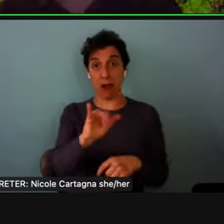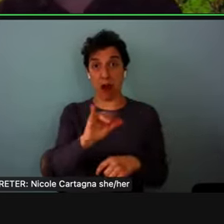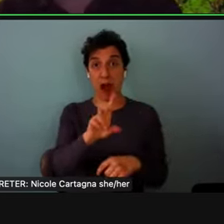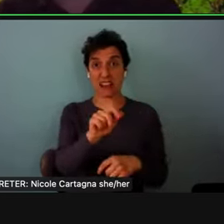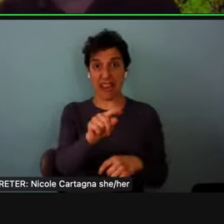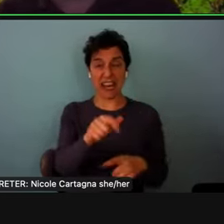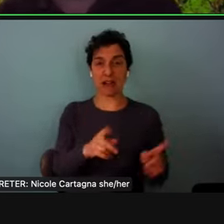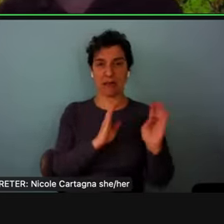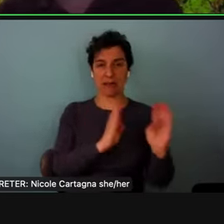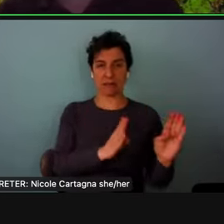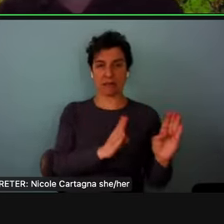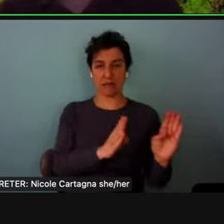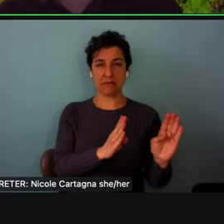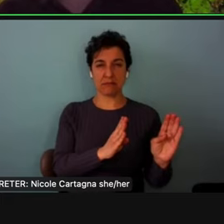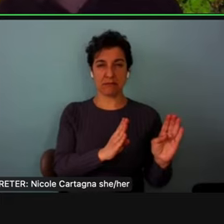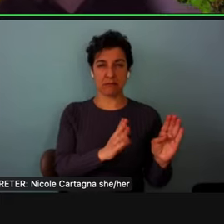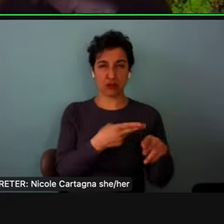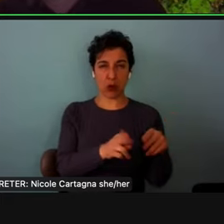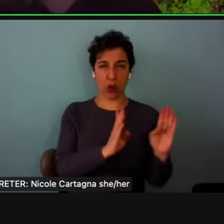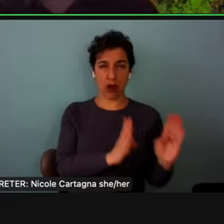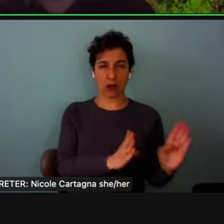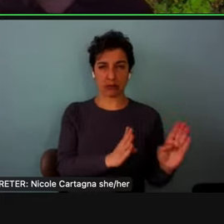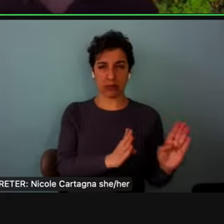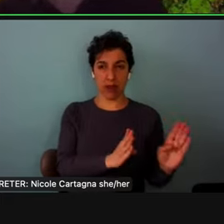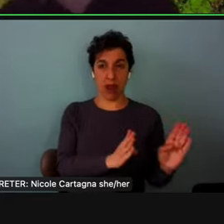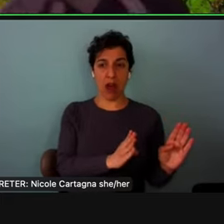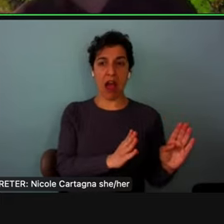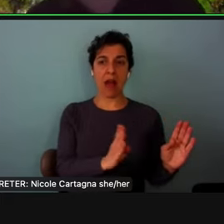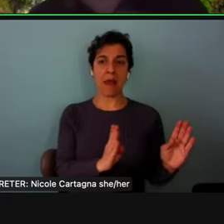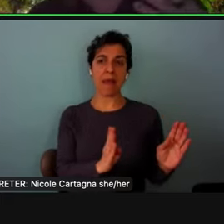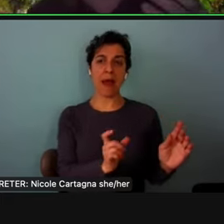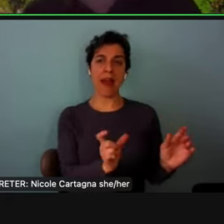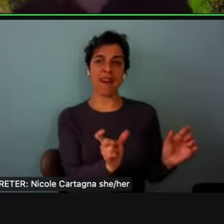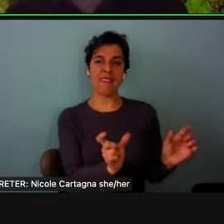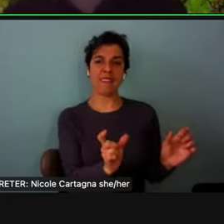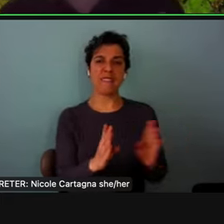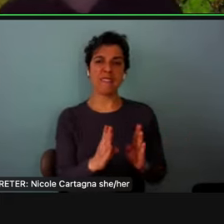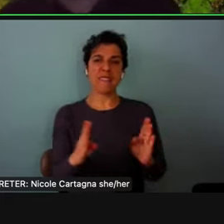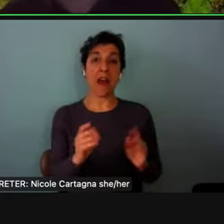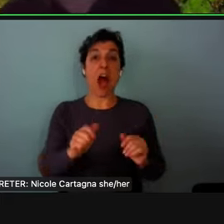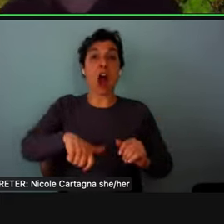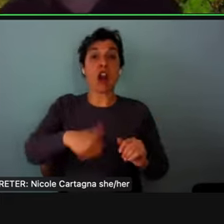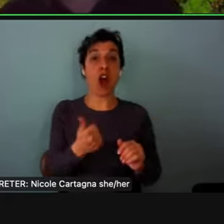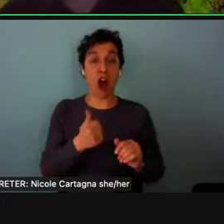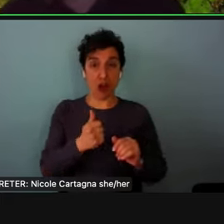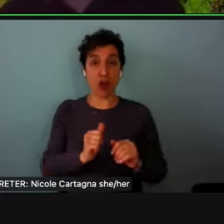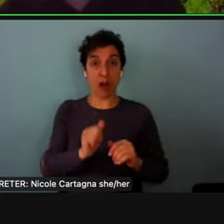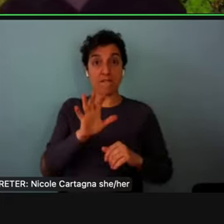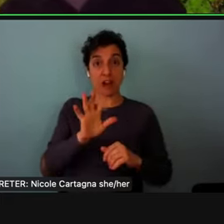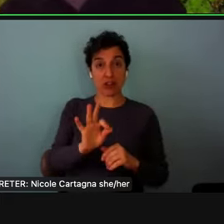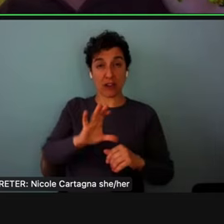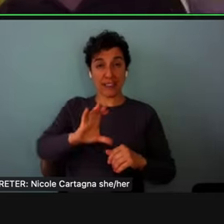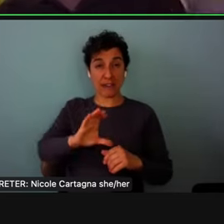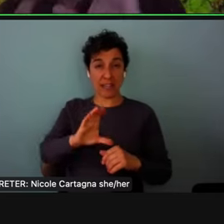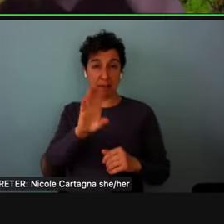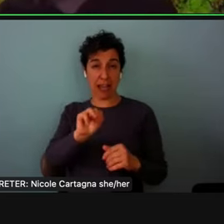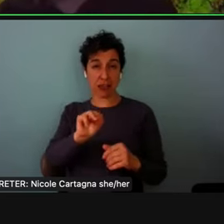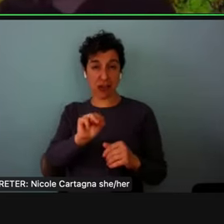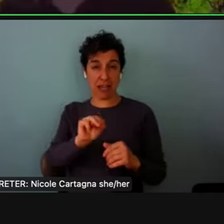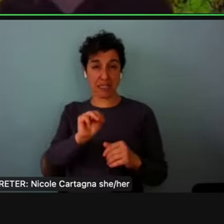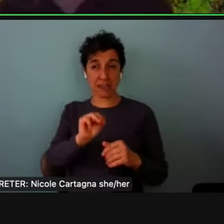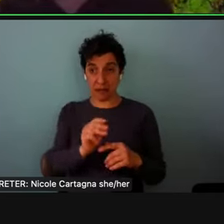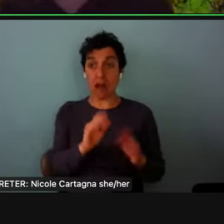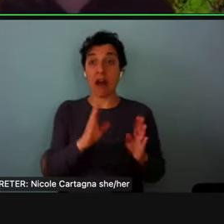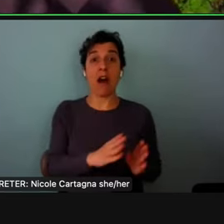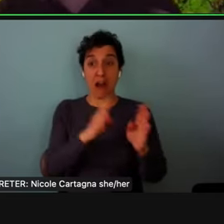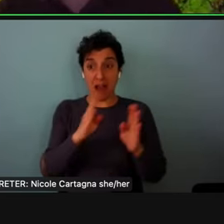short window shown here. We can slide the window and compute another function connectivity matrix. And we can continue sliding